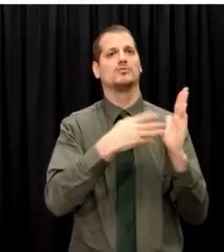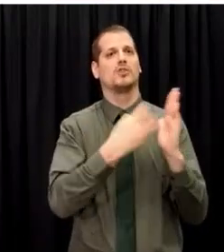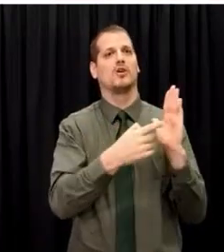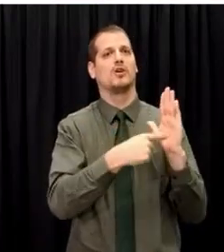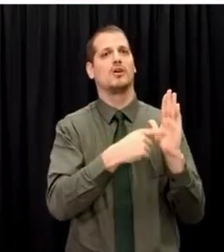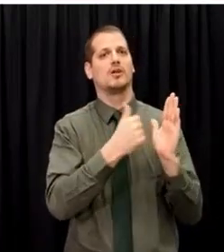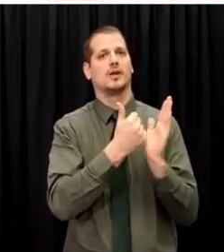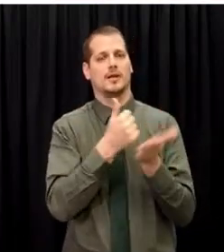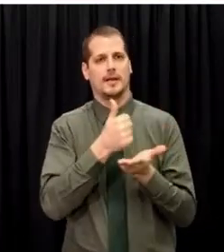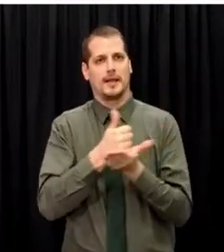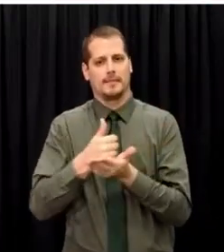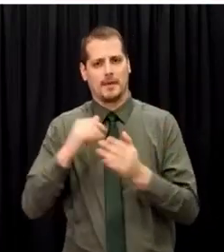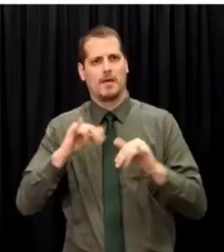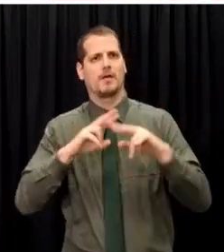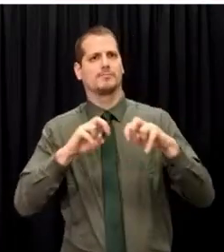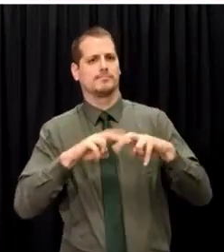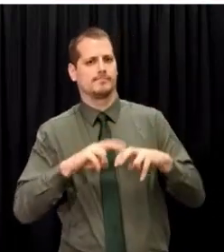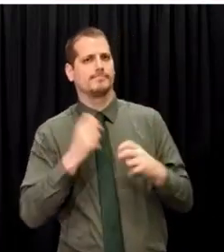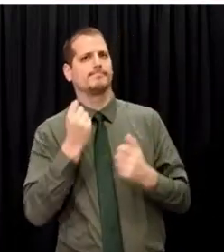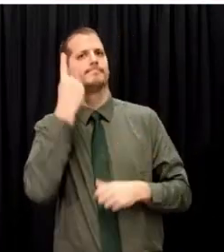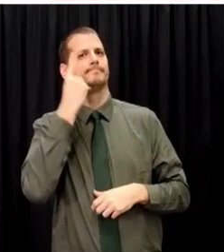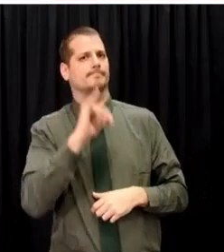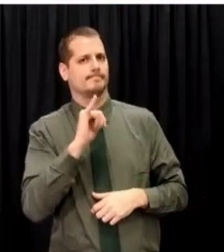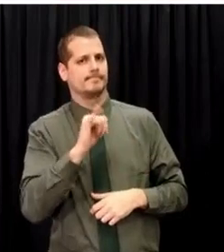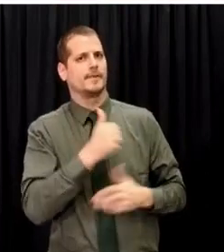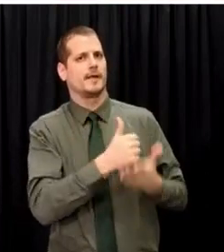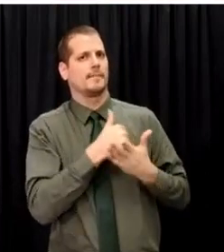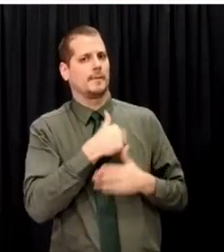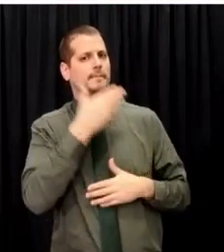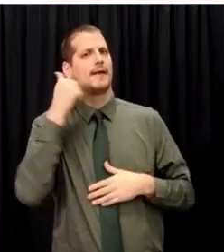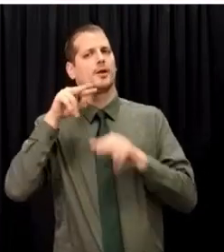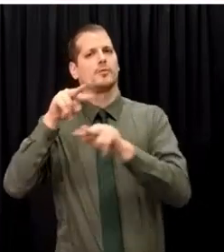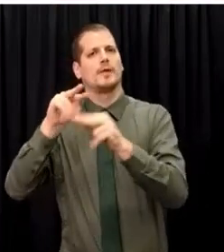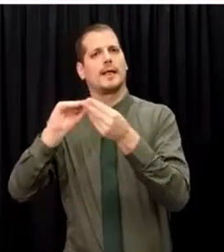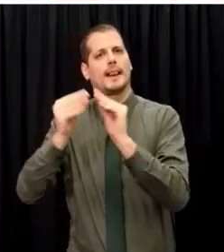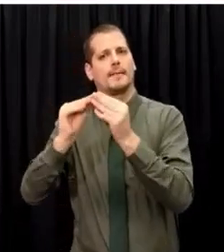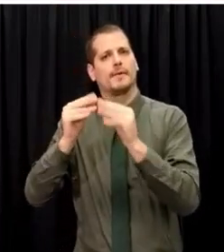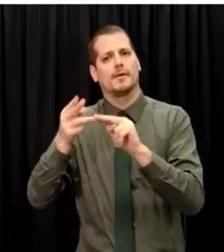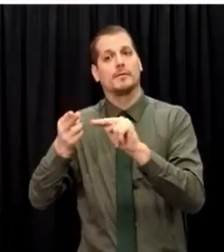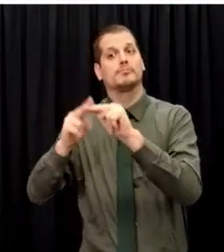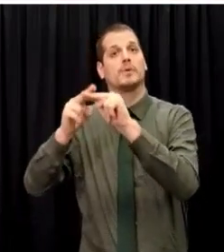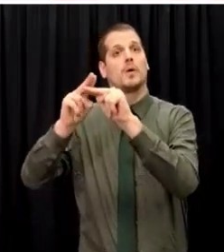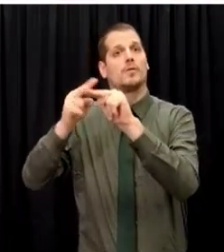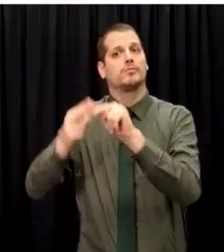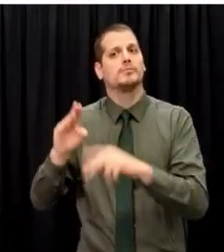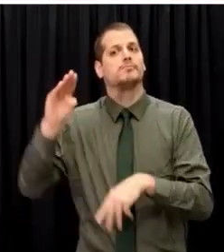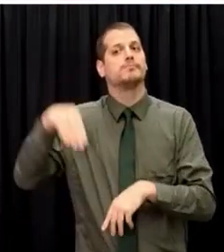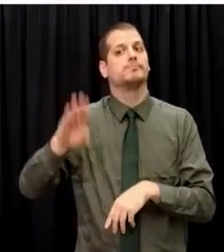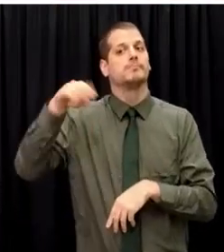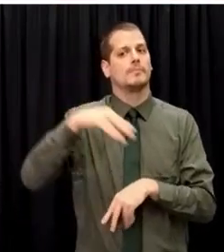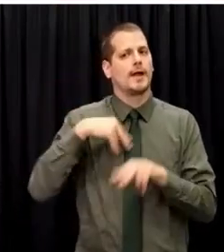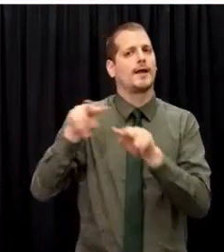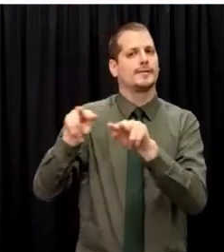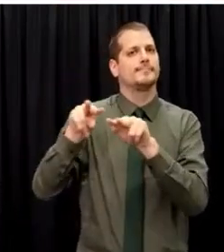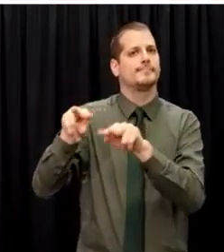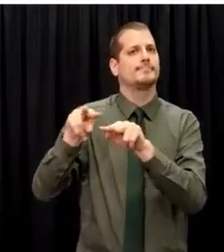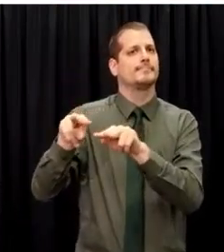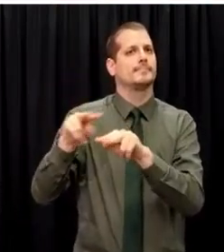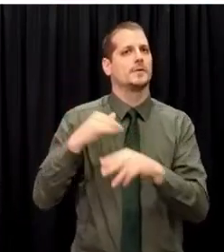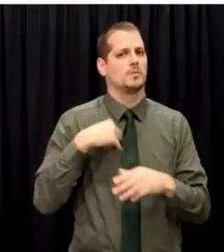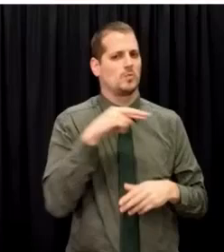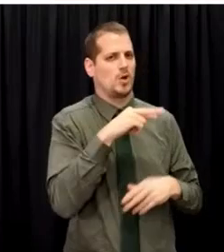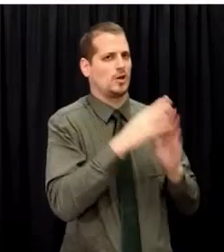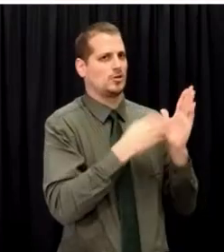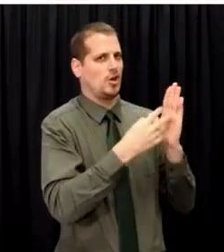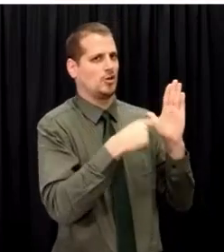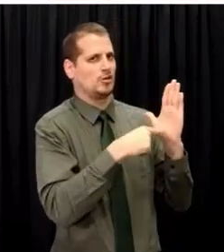say, to follow the cases and how the cases actually end up in Alaska. Do we see a big spike in Alaska as a result of